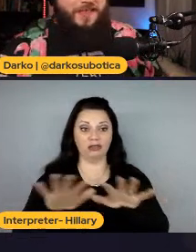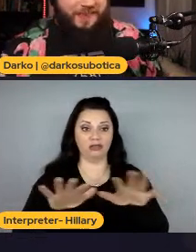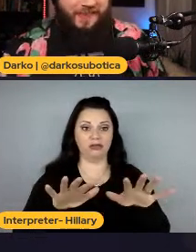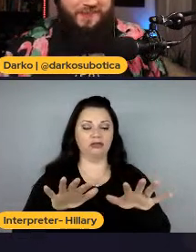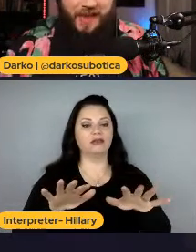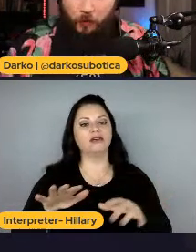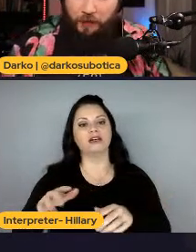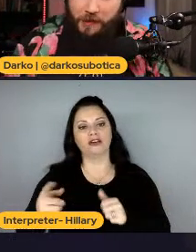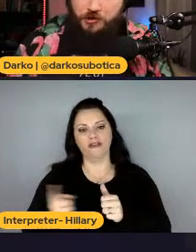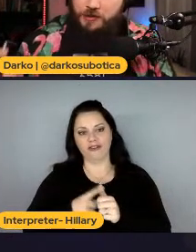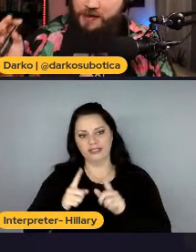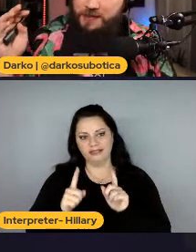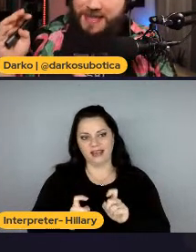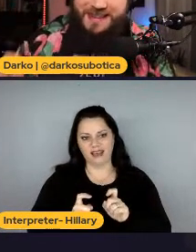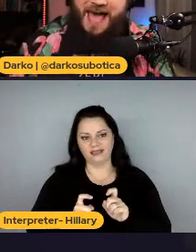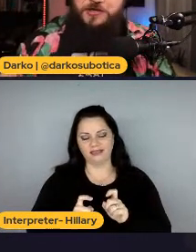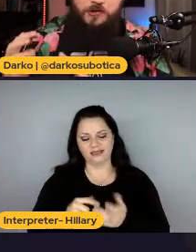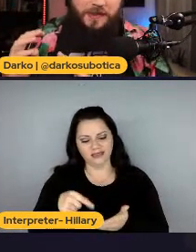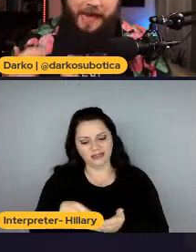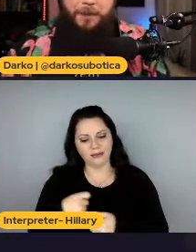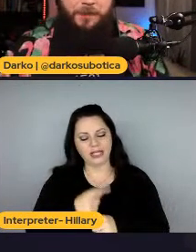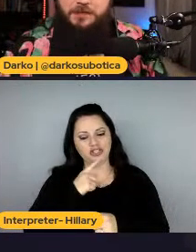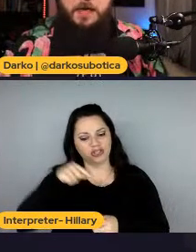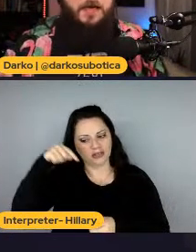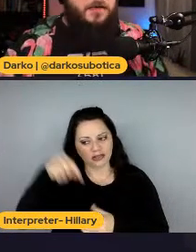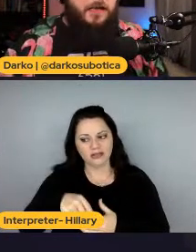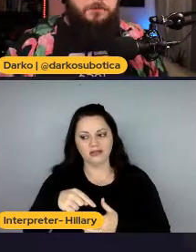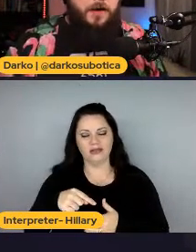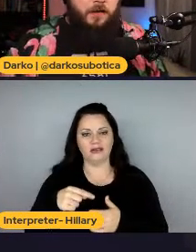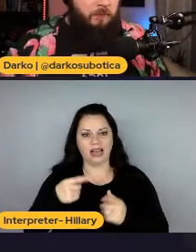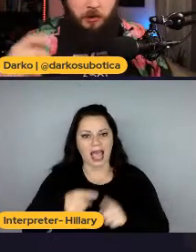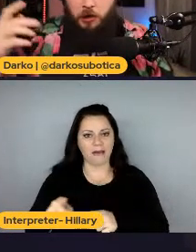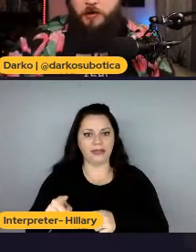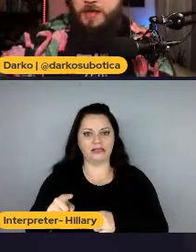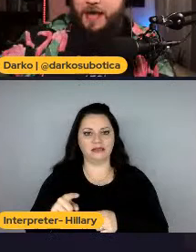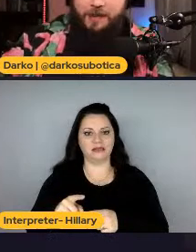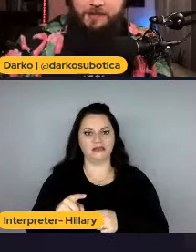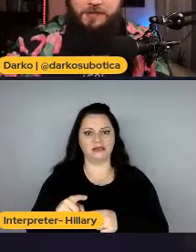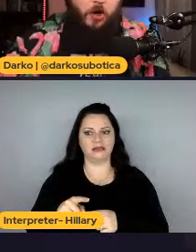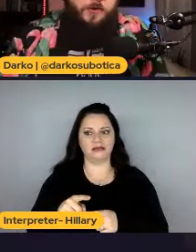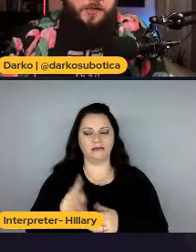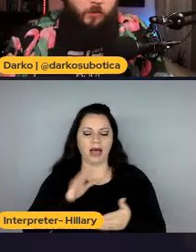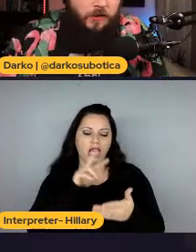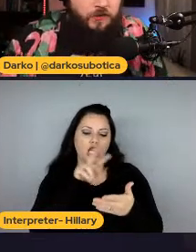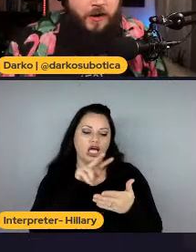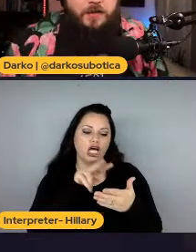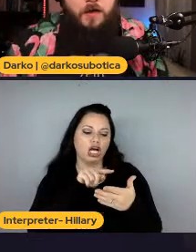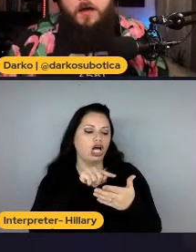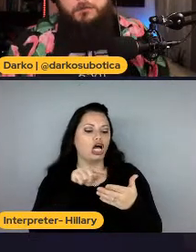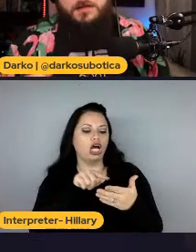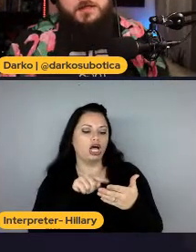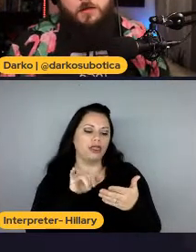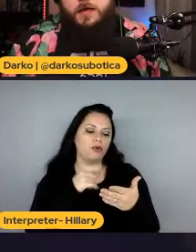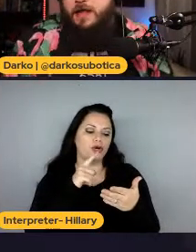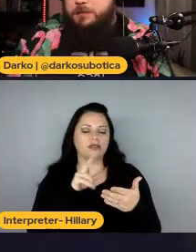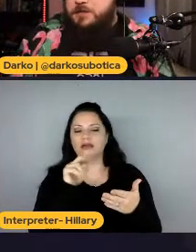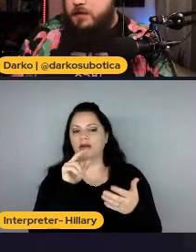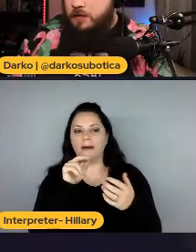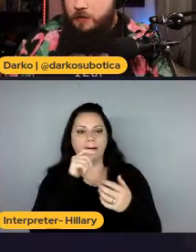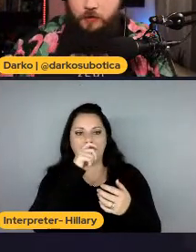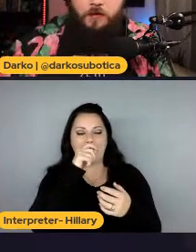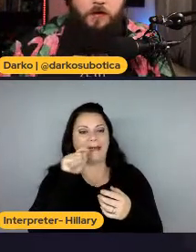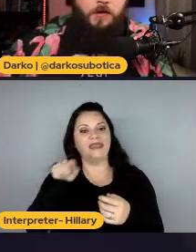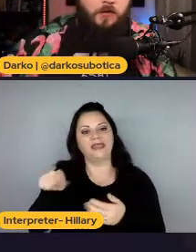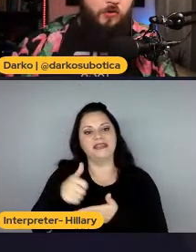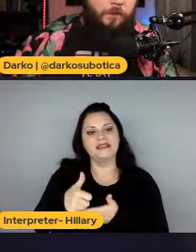want to test against it. I want to make sure that it actually happens, not by looking at it and see, oh, this works or not, but this way it helps